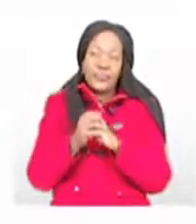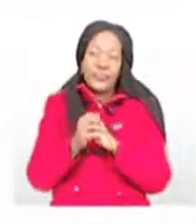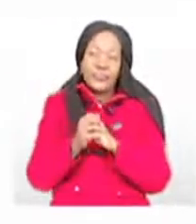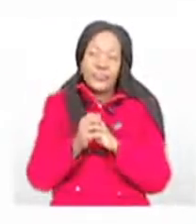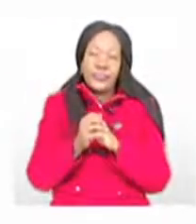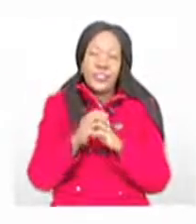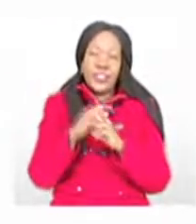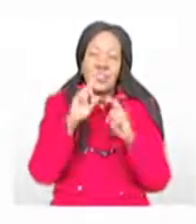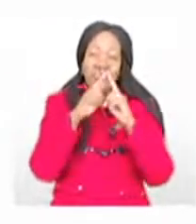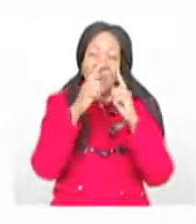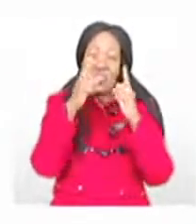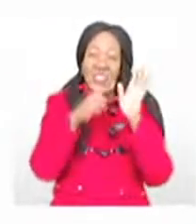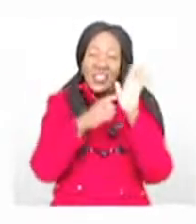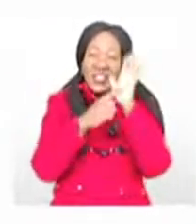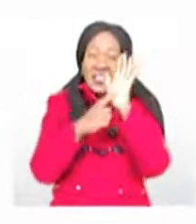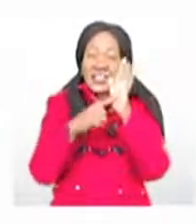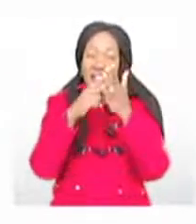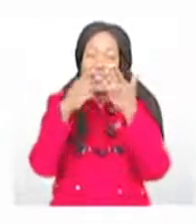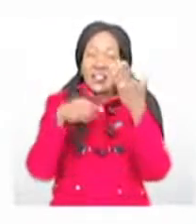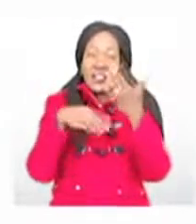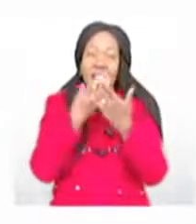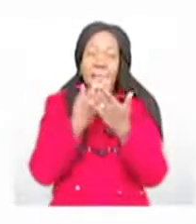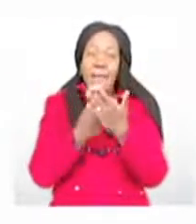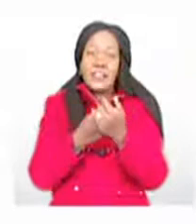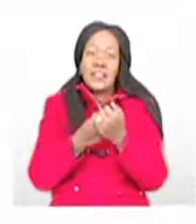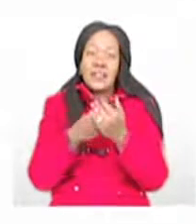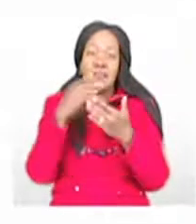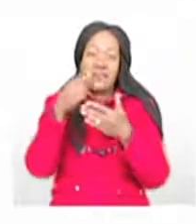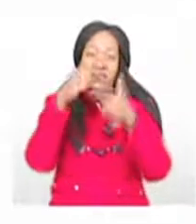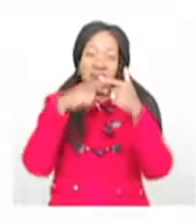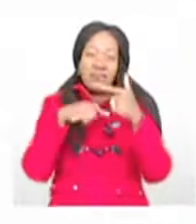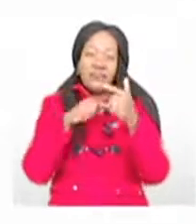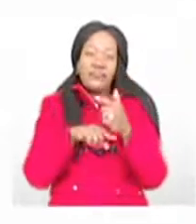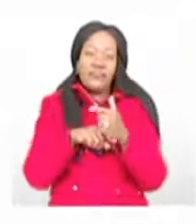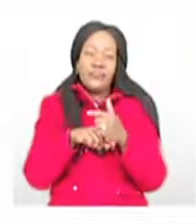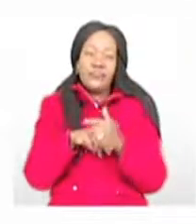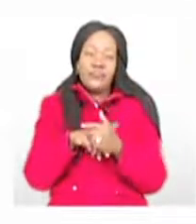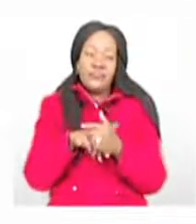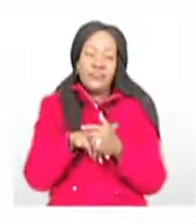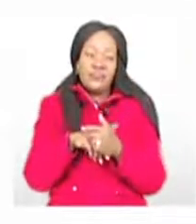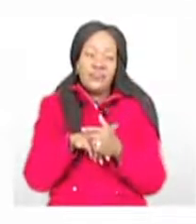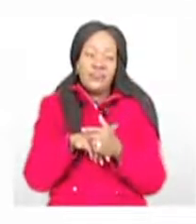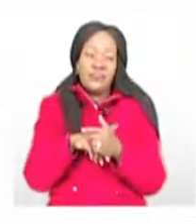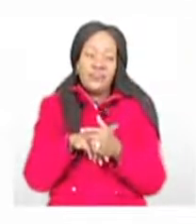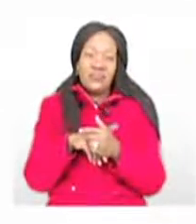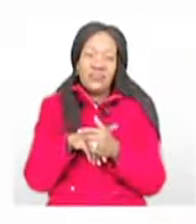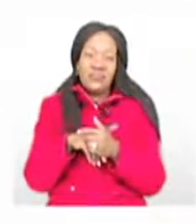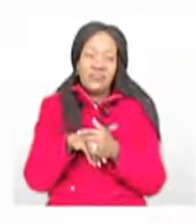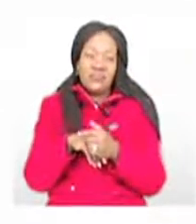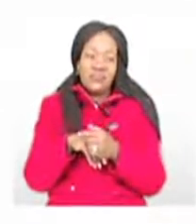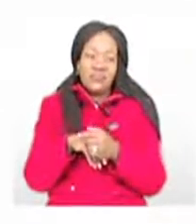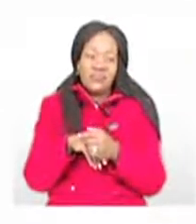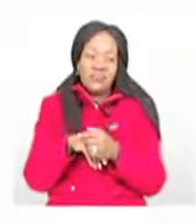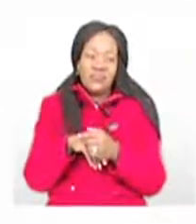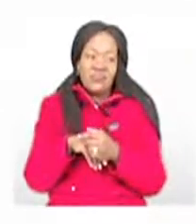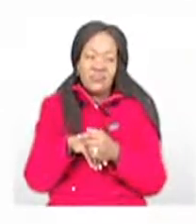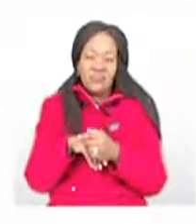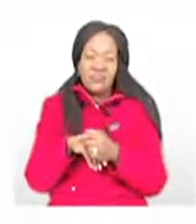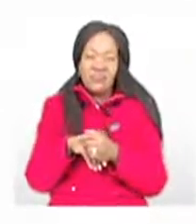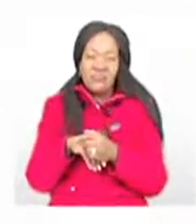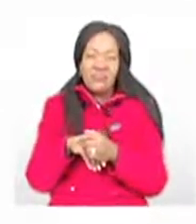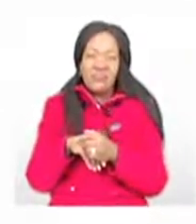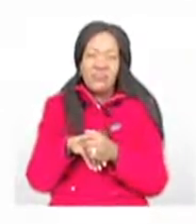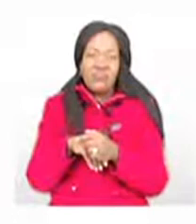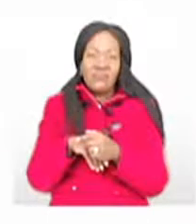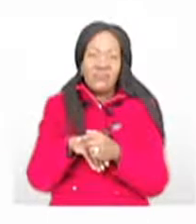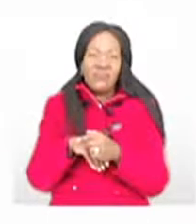picture. Let's move on to the next row. What can you see in row number